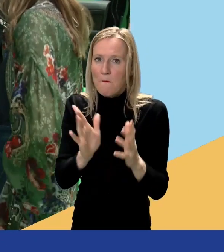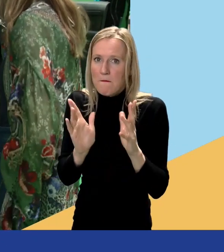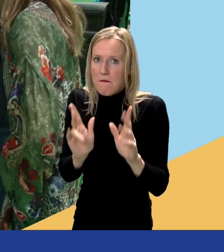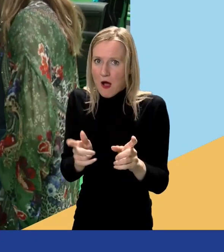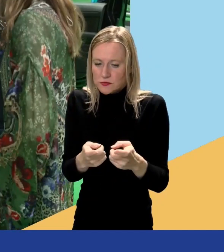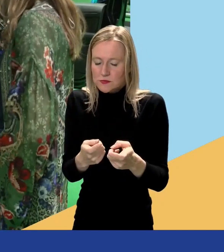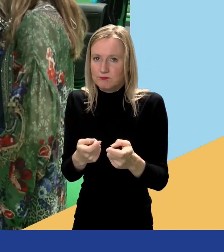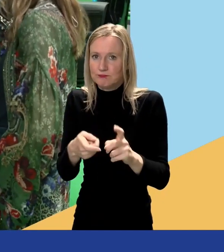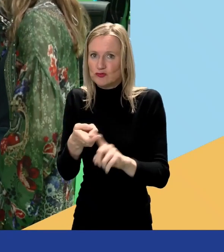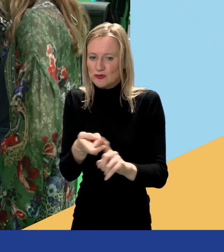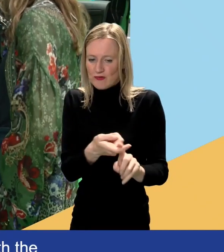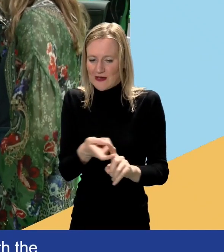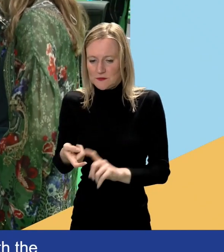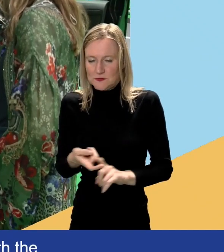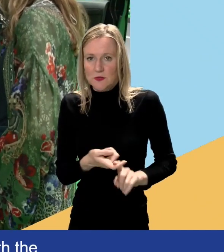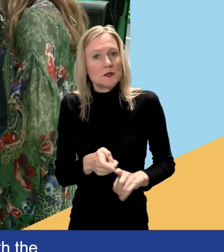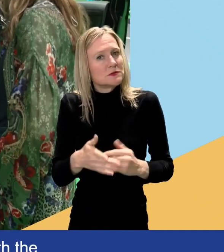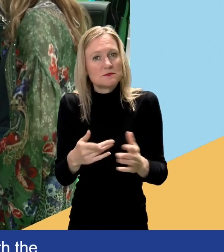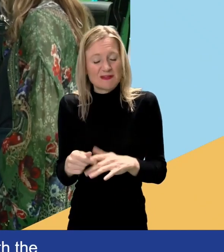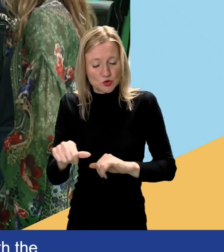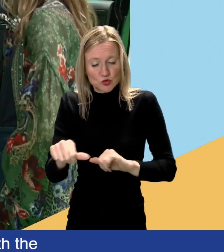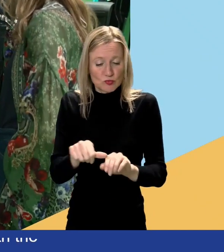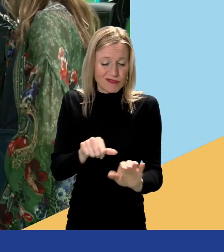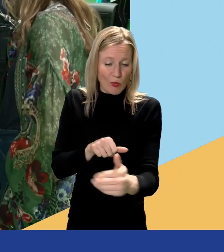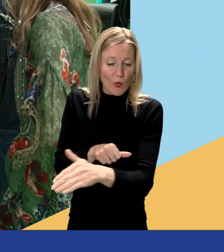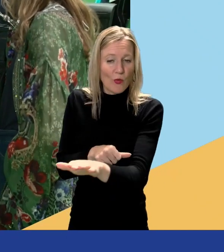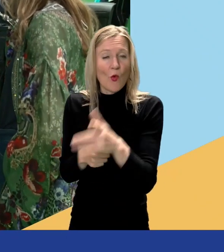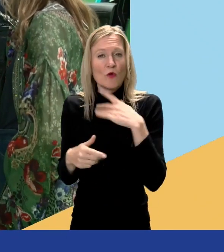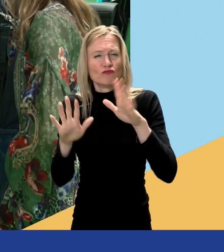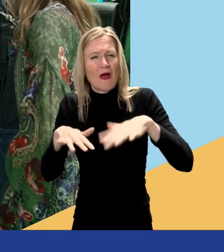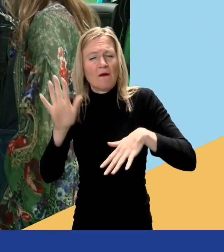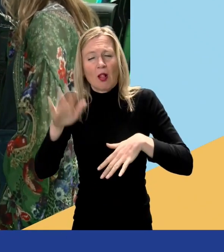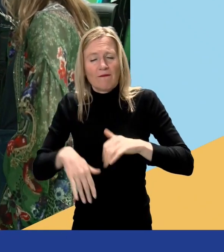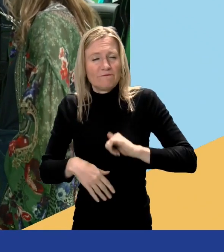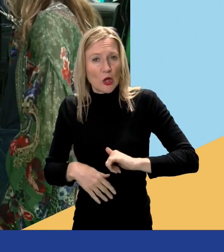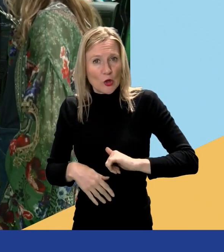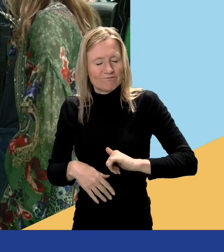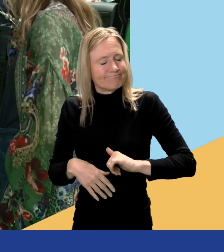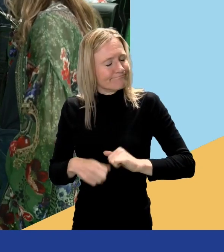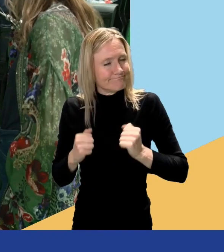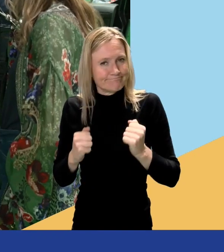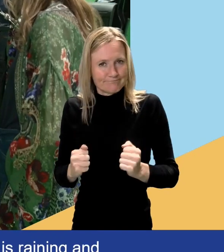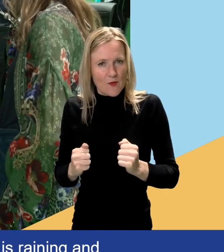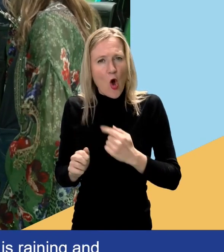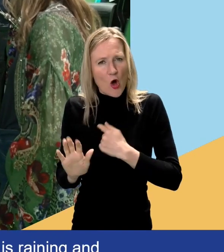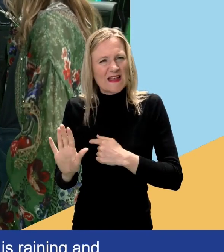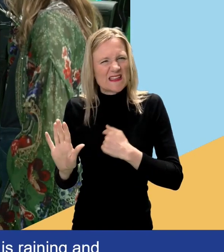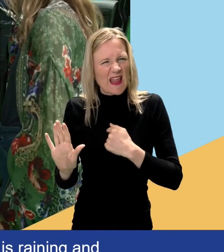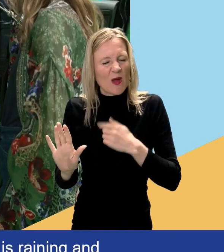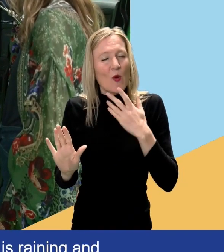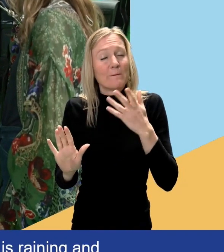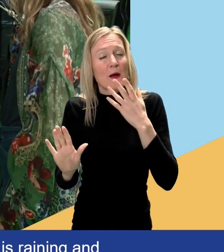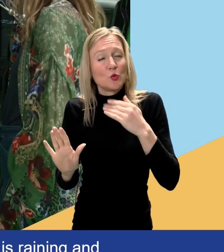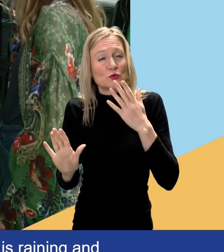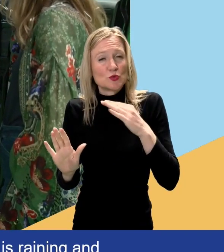not. Yeah, no matter how short your trip, even if it's raining and you think you really don't fancy putting those restraints on, honestly, once you get used to using